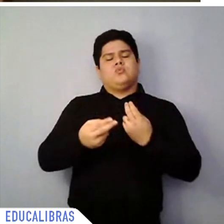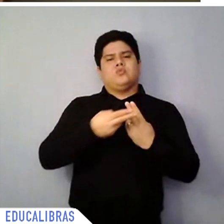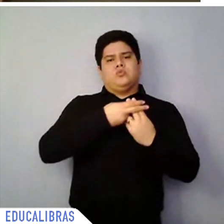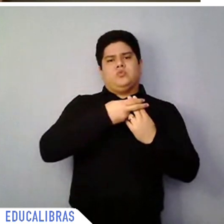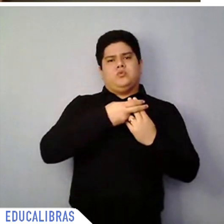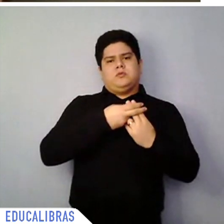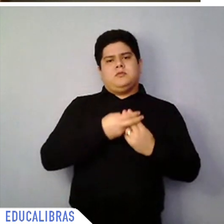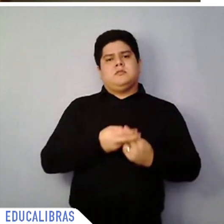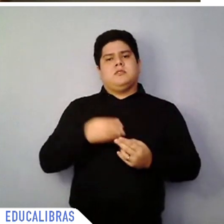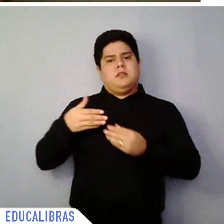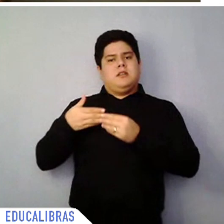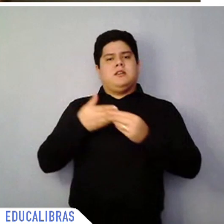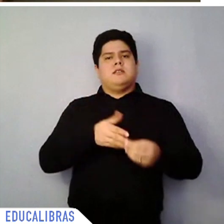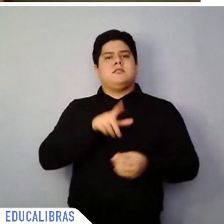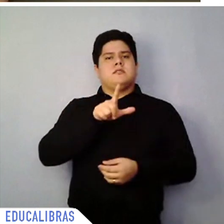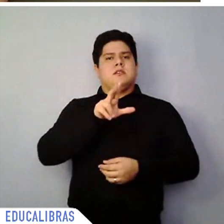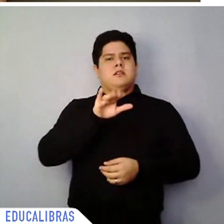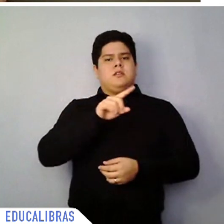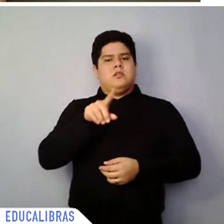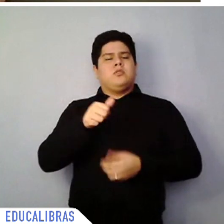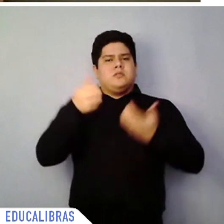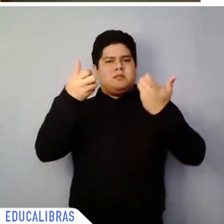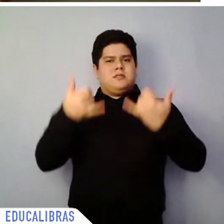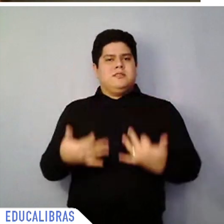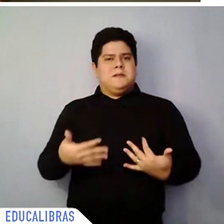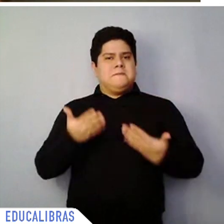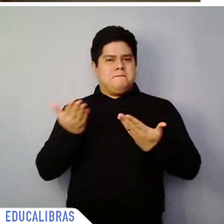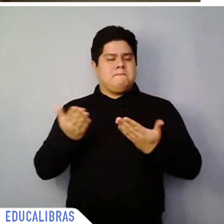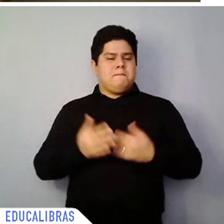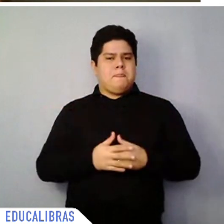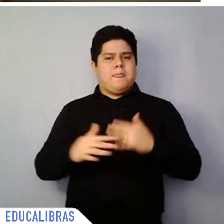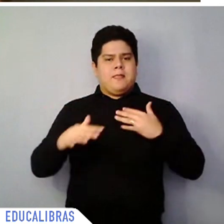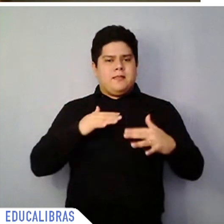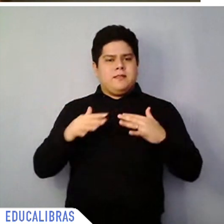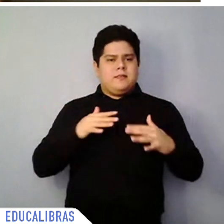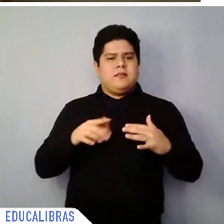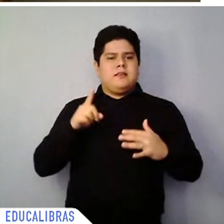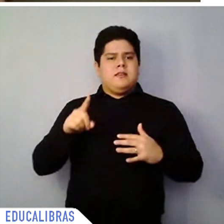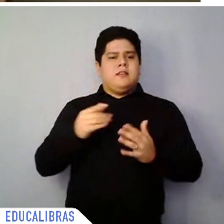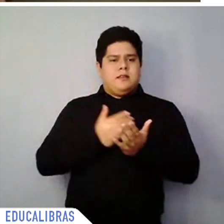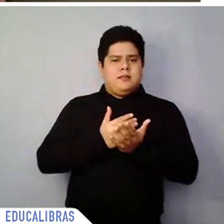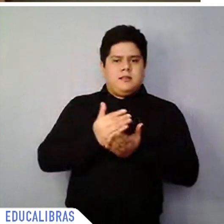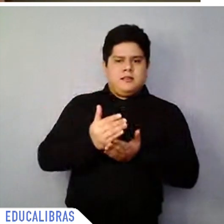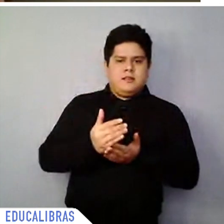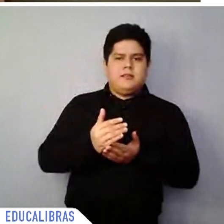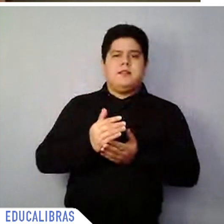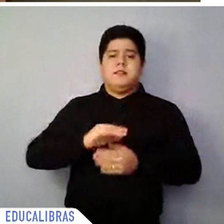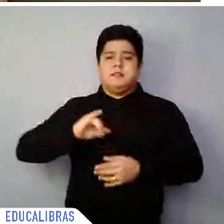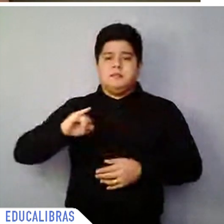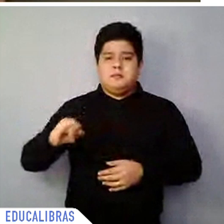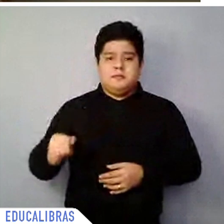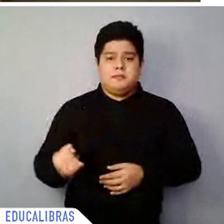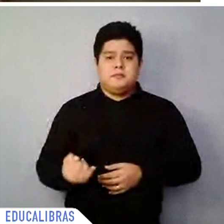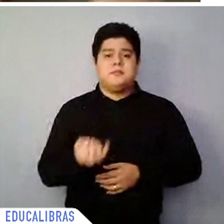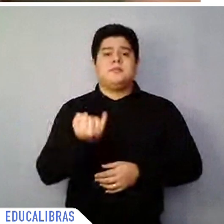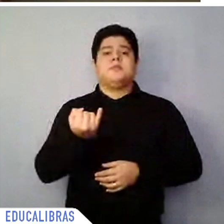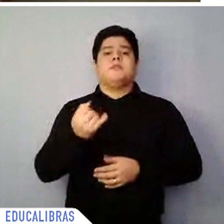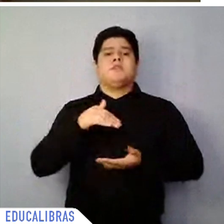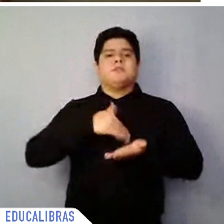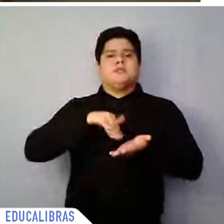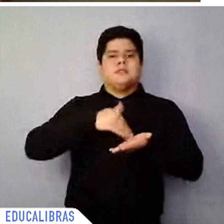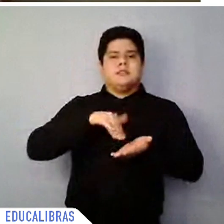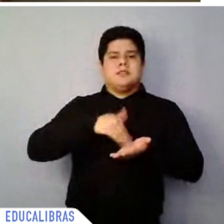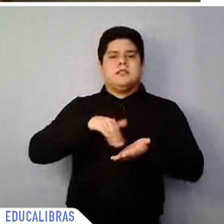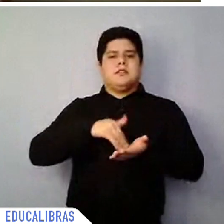gain scale, it gains scale when it works with SUS. As Luiza